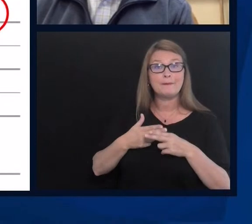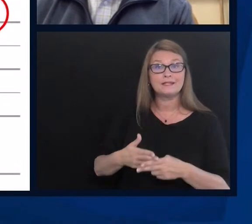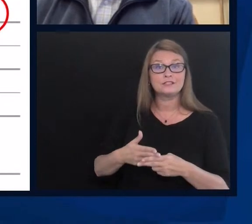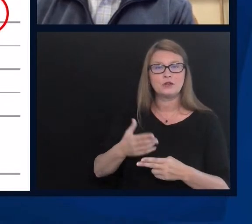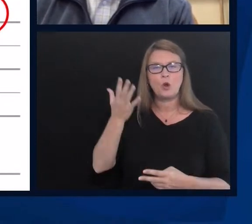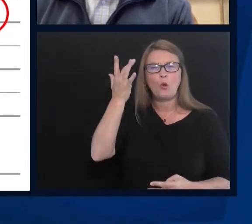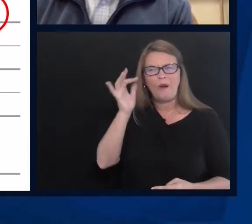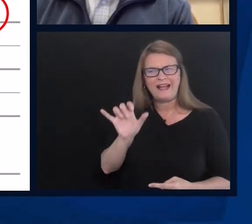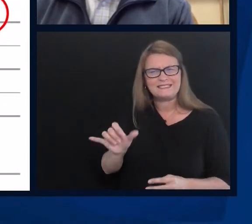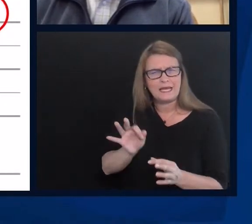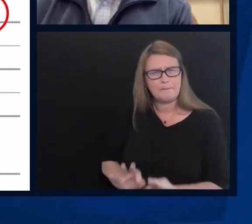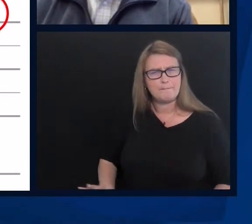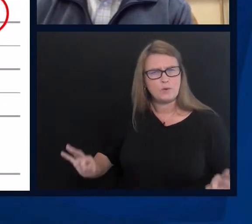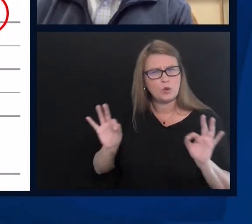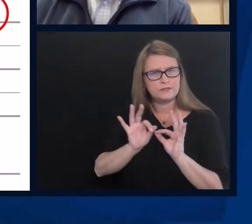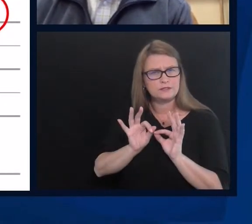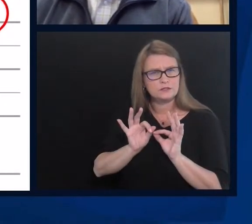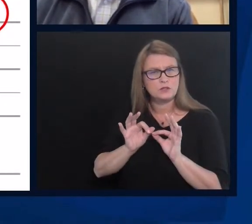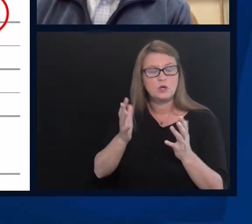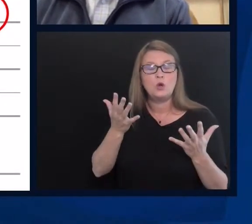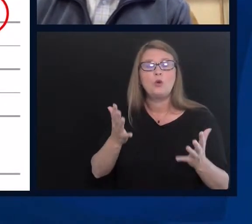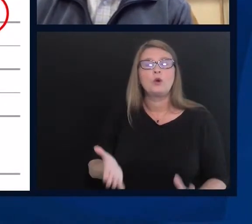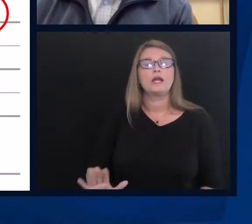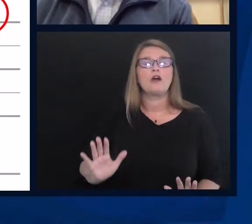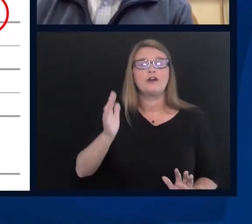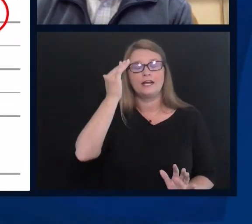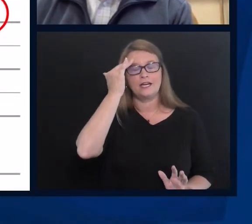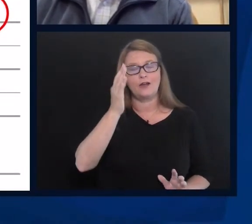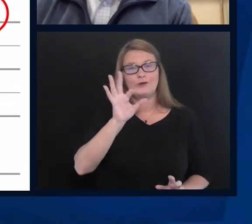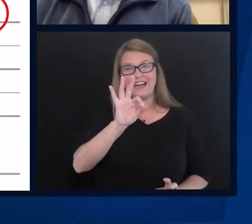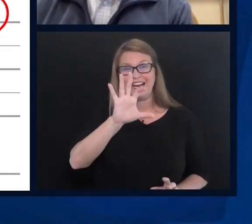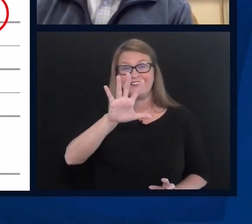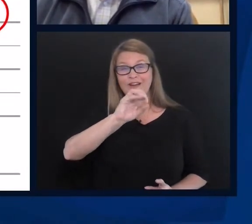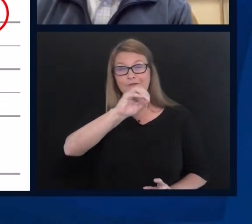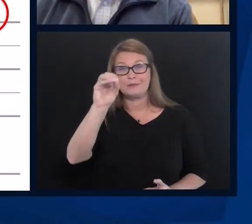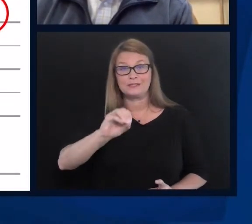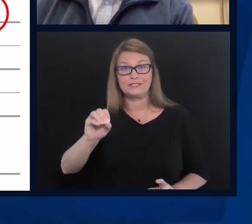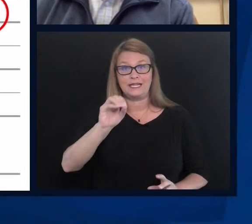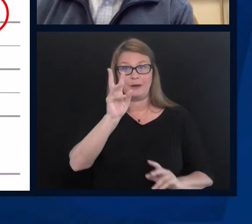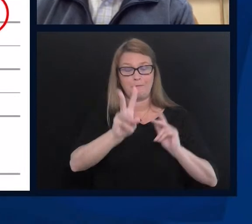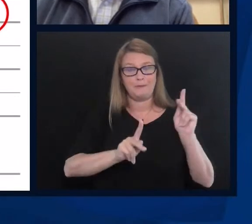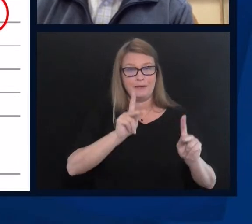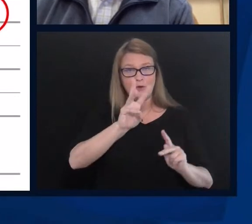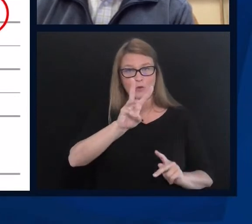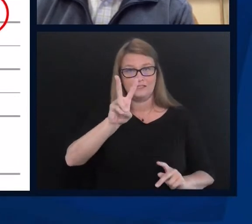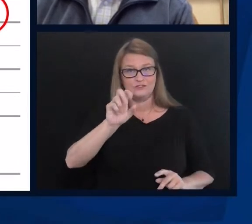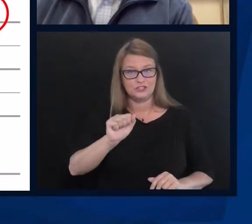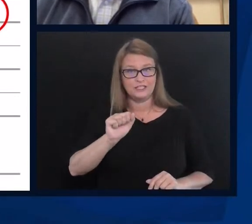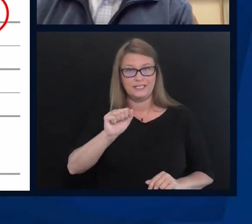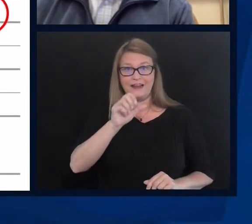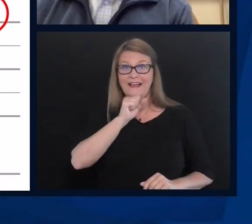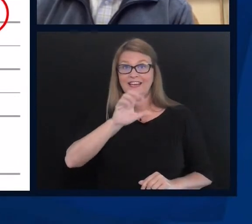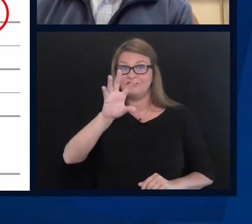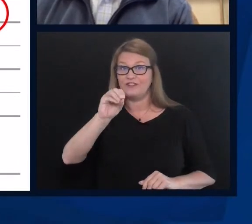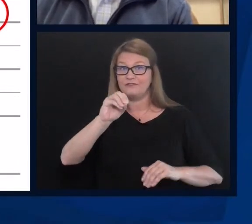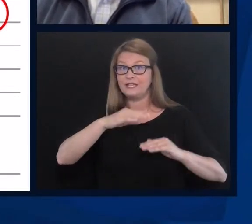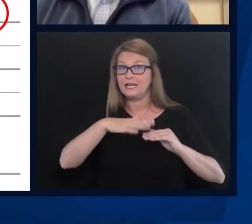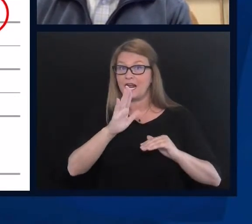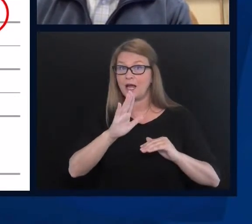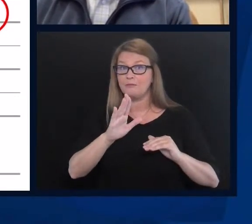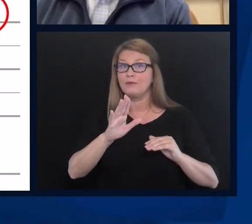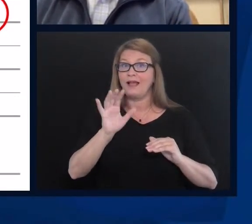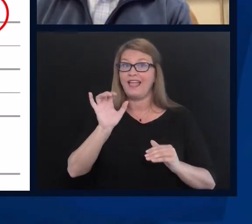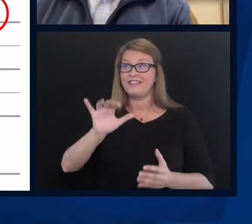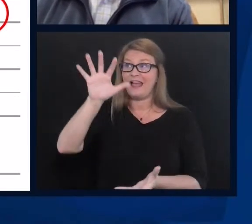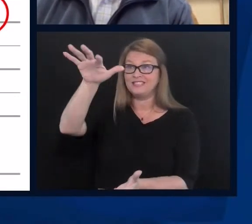this so important? We know that over 95% of West Virginians over the age 50 make up the